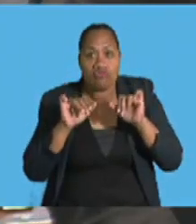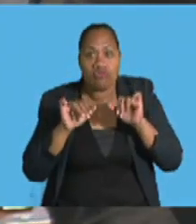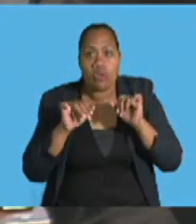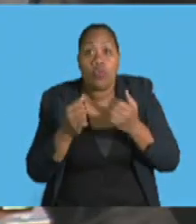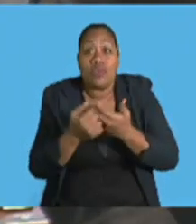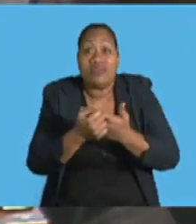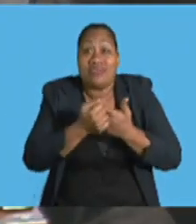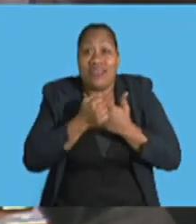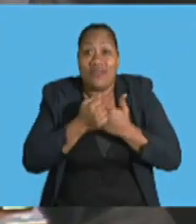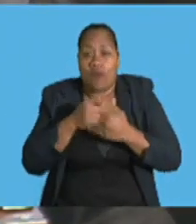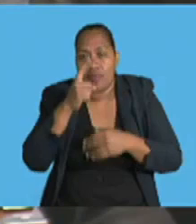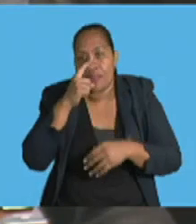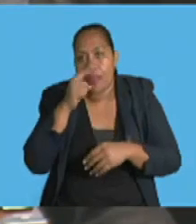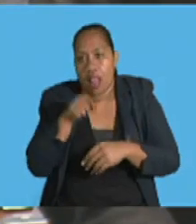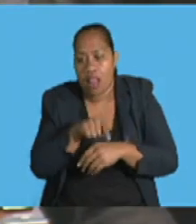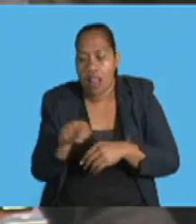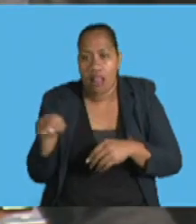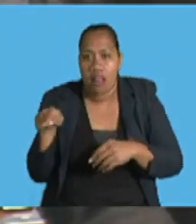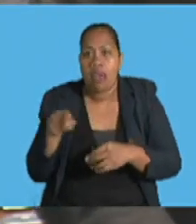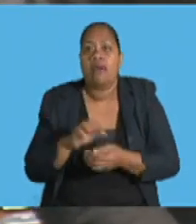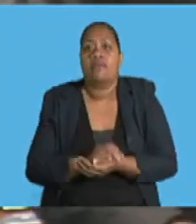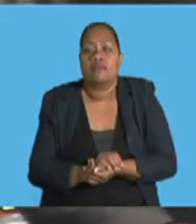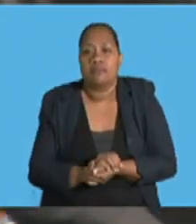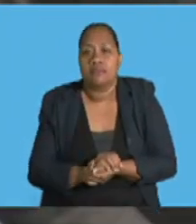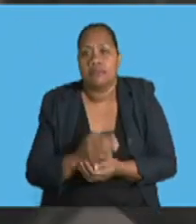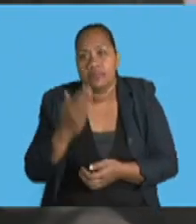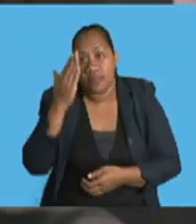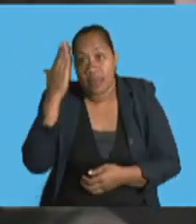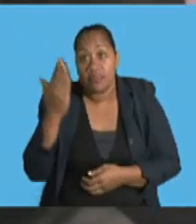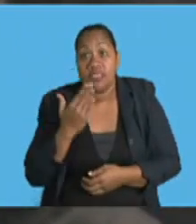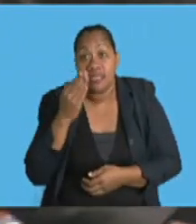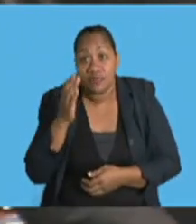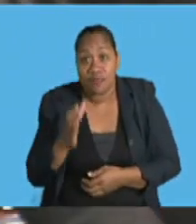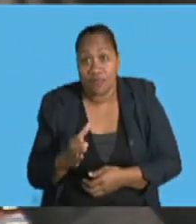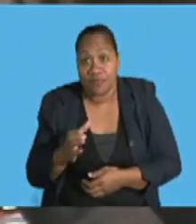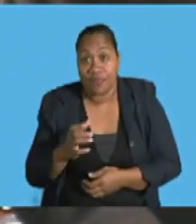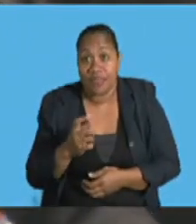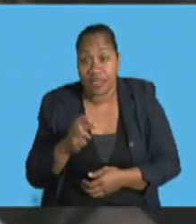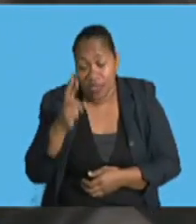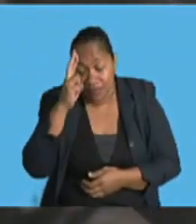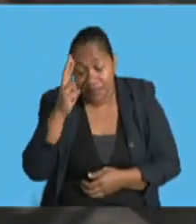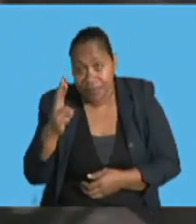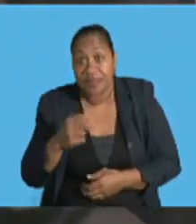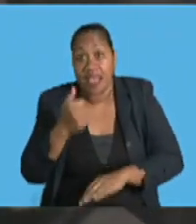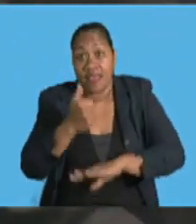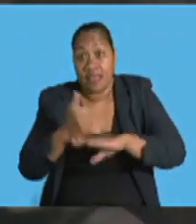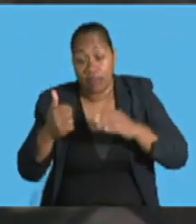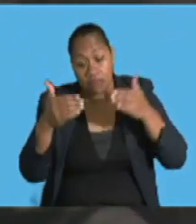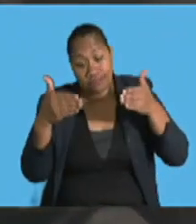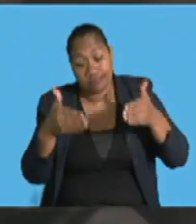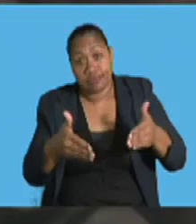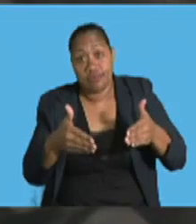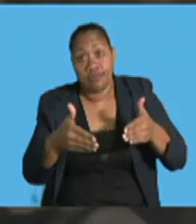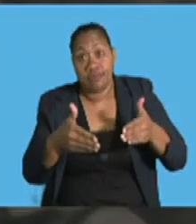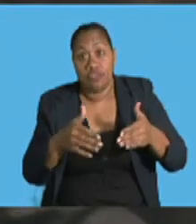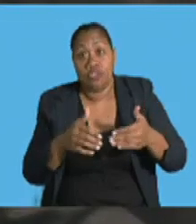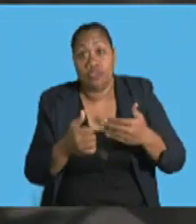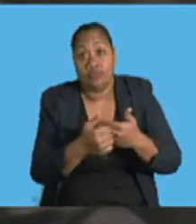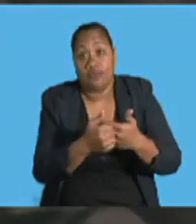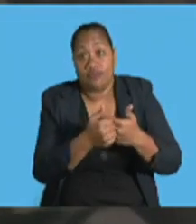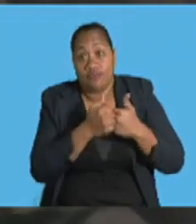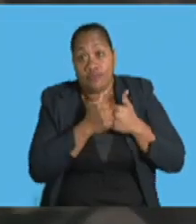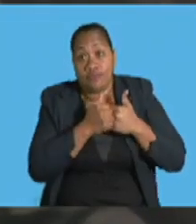their patrons. Mr. Speaker, sir, as government's focus on enhancing national security has